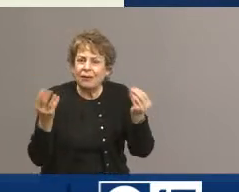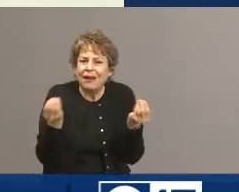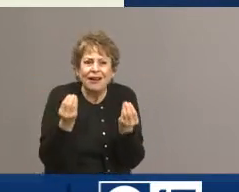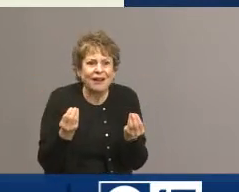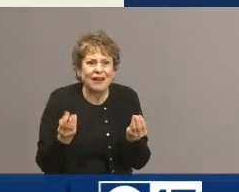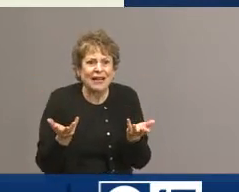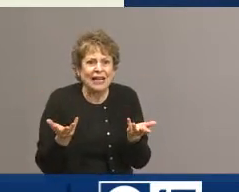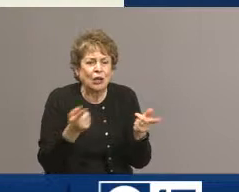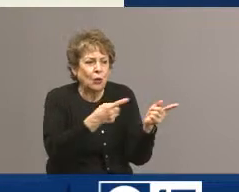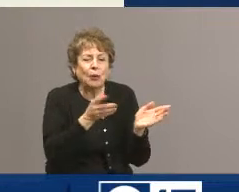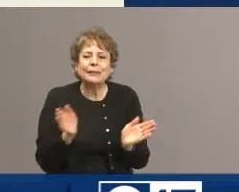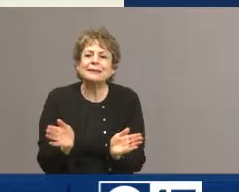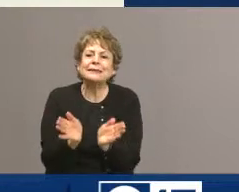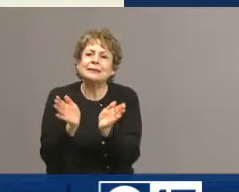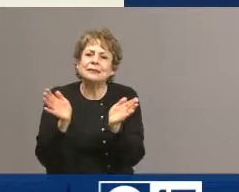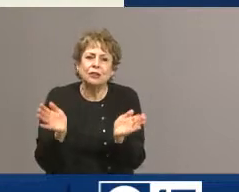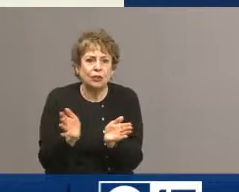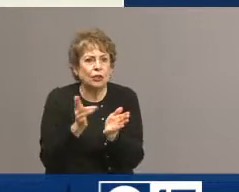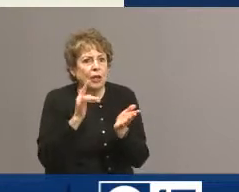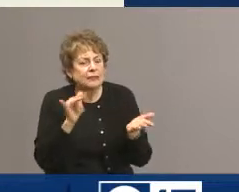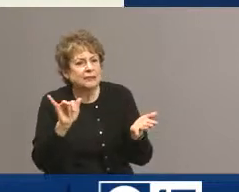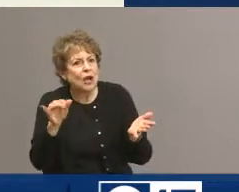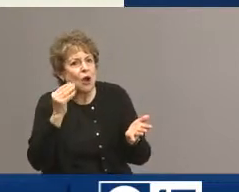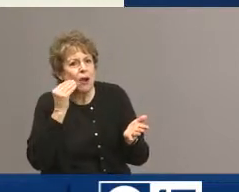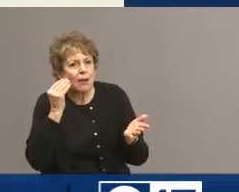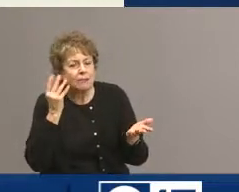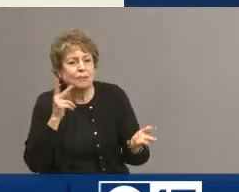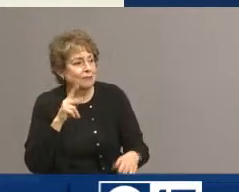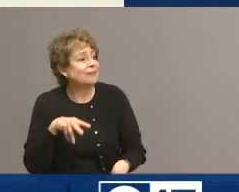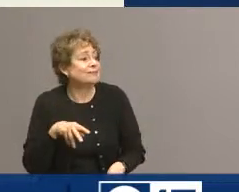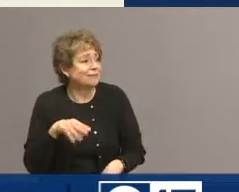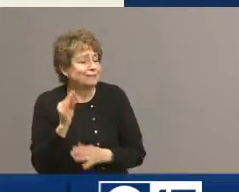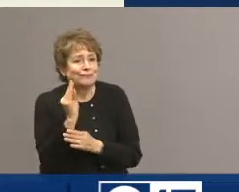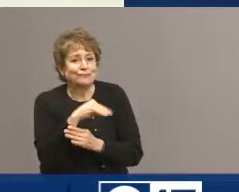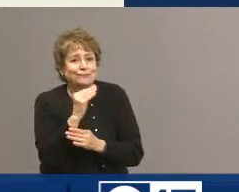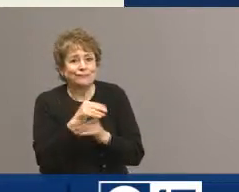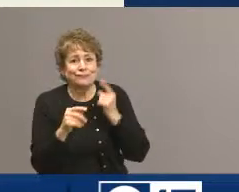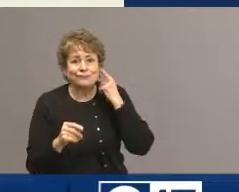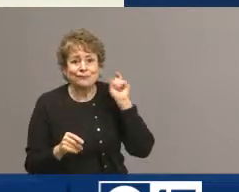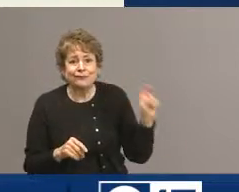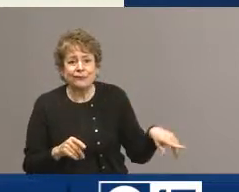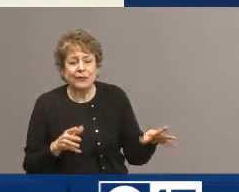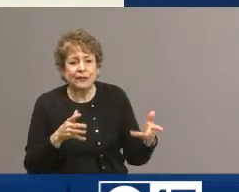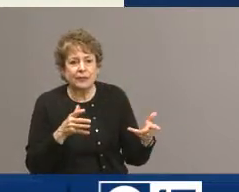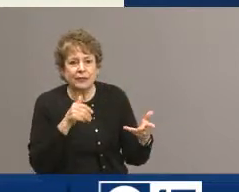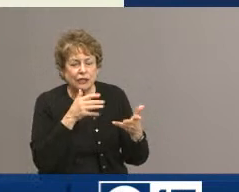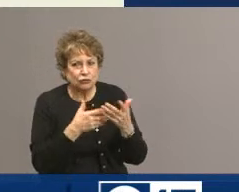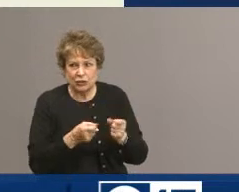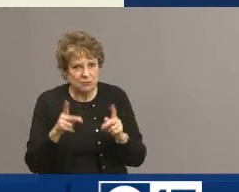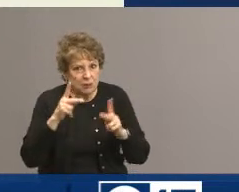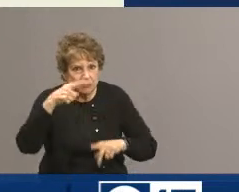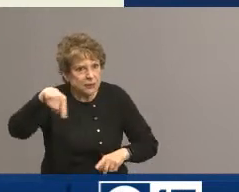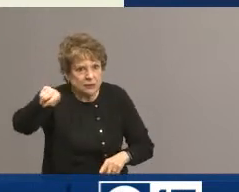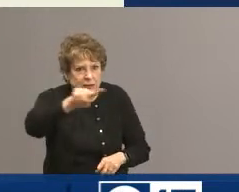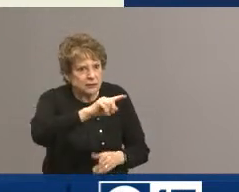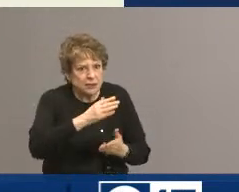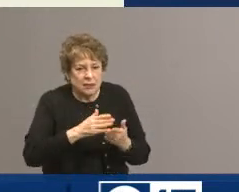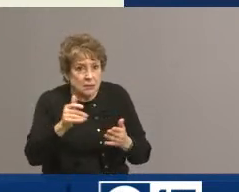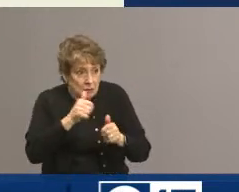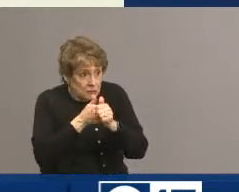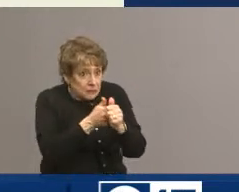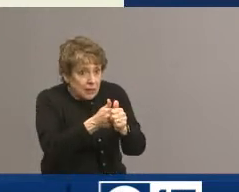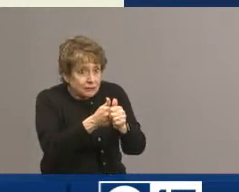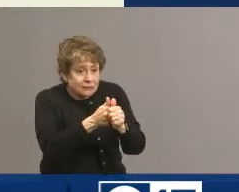they frankly haven't, and I don't have much faith that the next week or two, again, God bless the people of the state, are going to be much different. Why